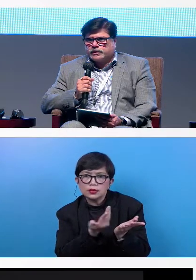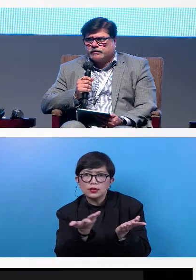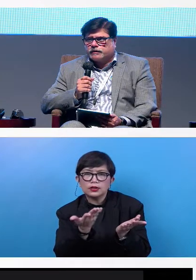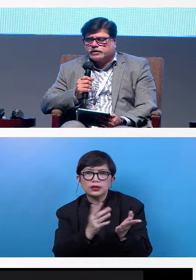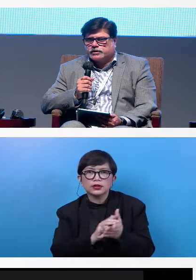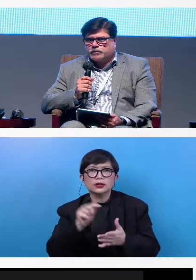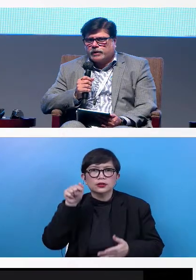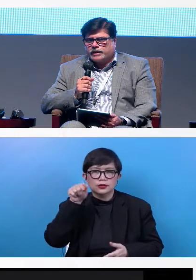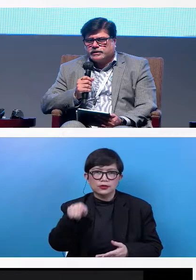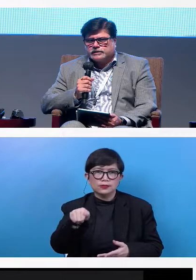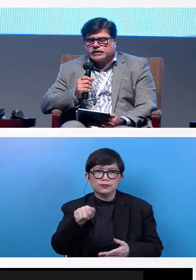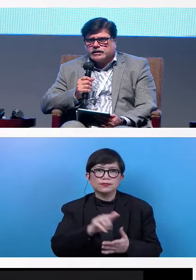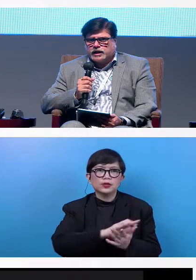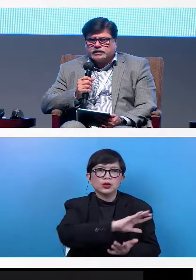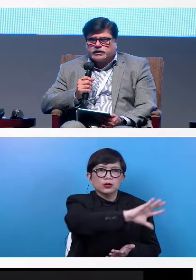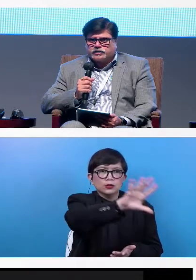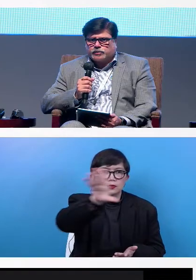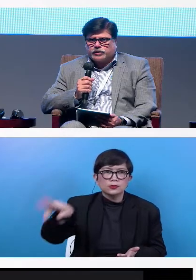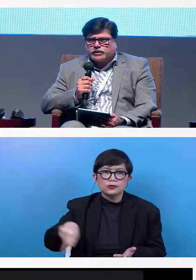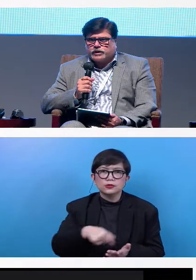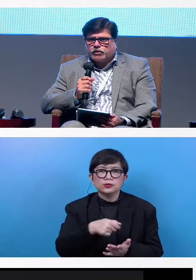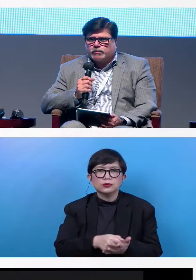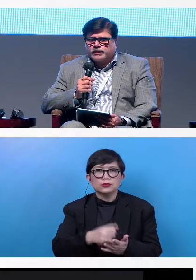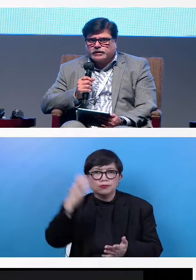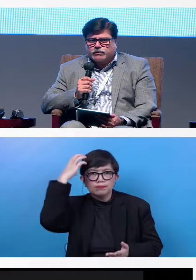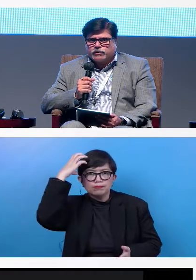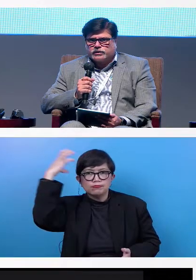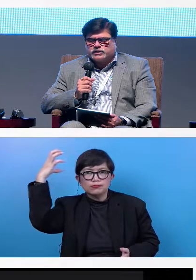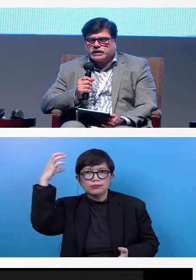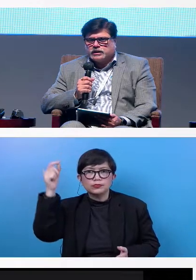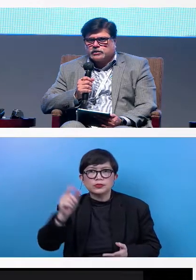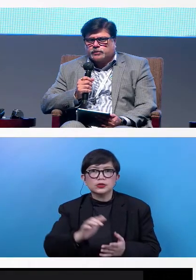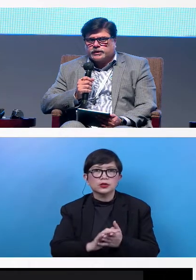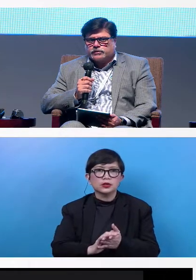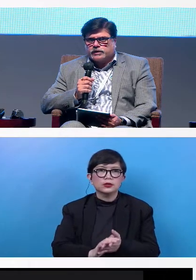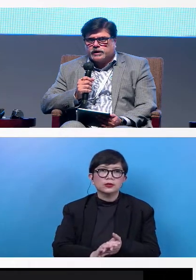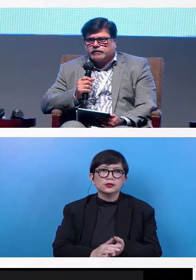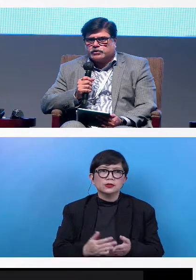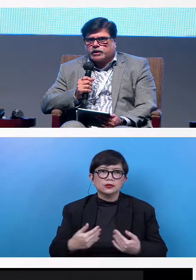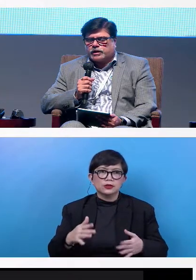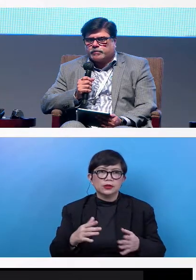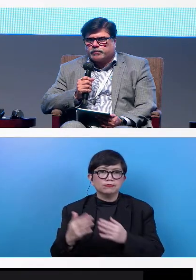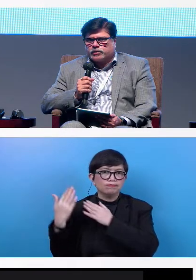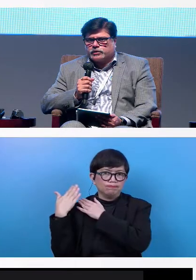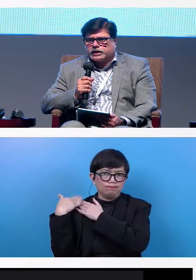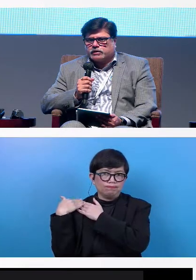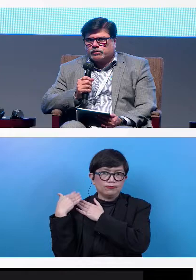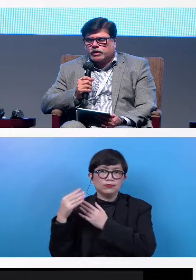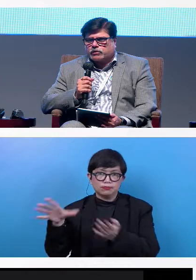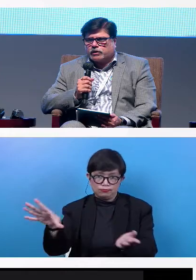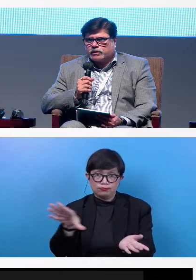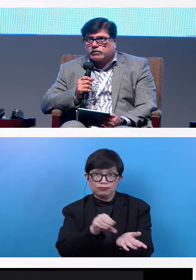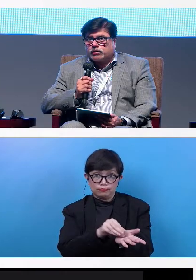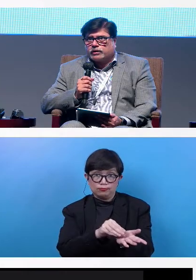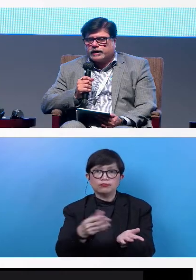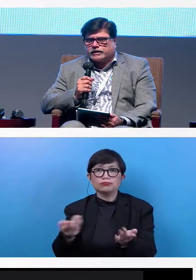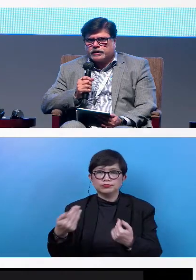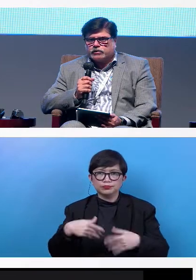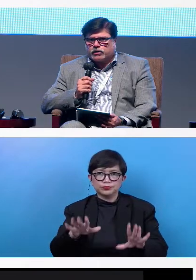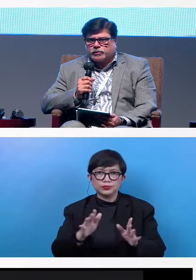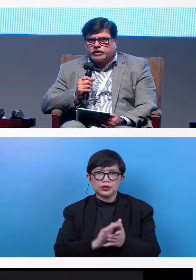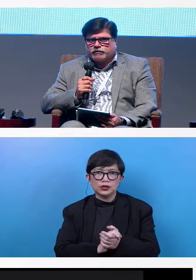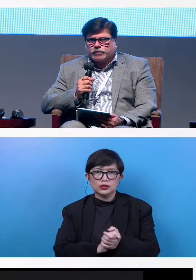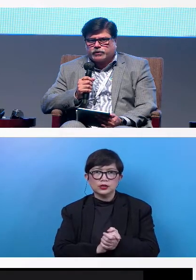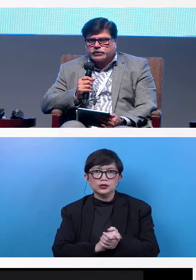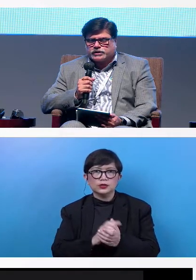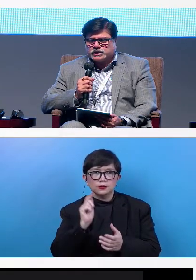the infrastructure providers, as well as community. They all bear the cost. So we need to really have a joined up approach and coordinated